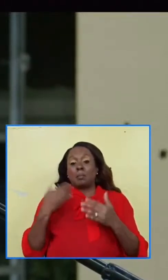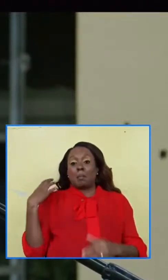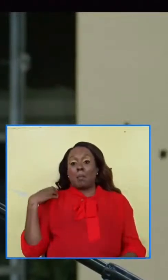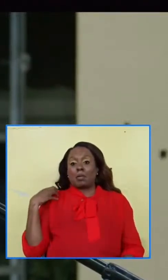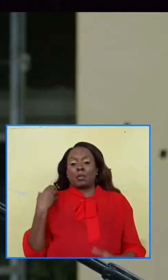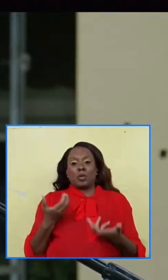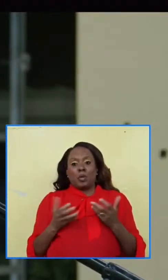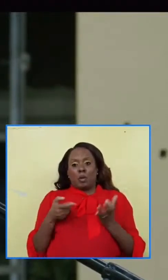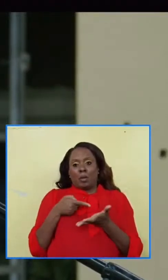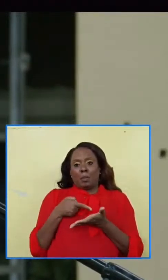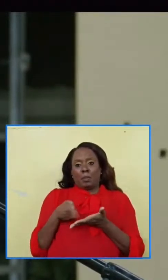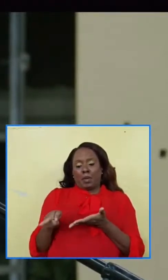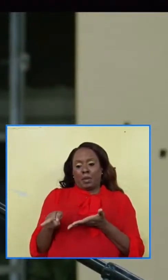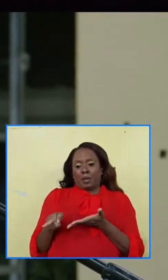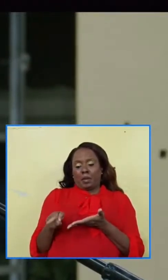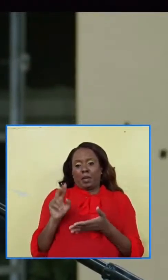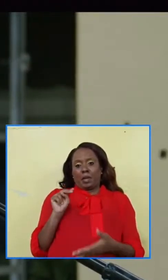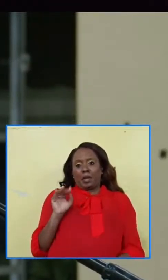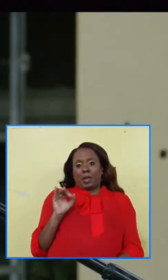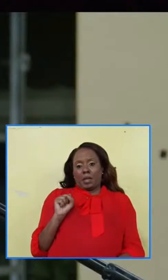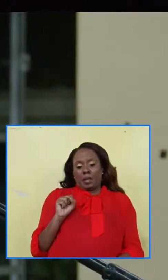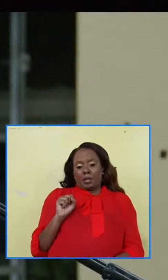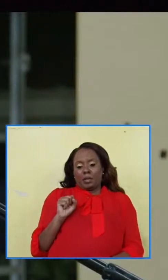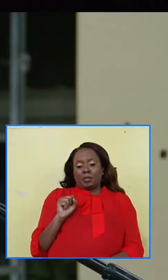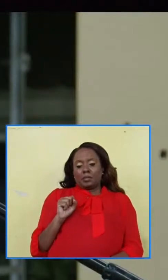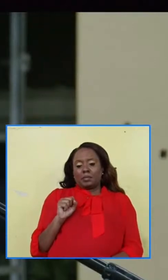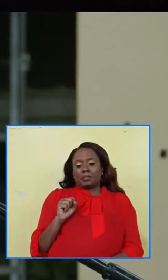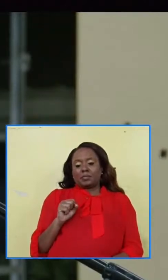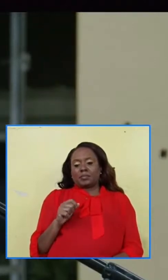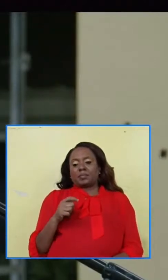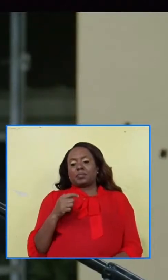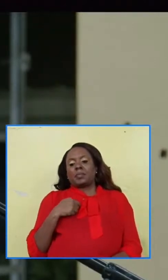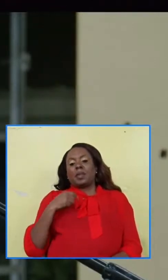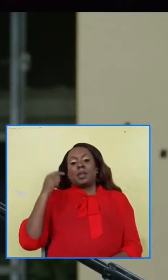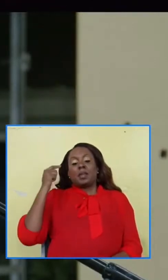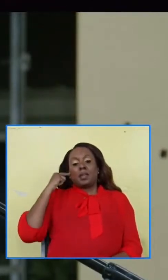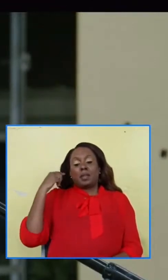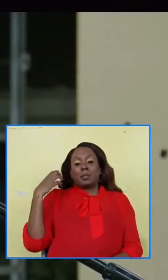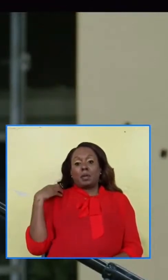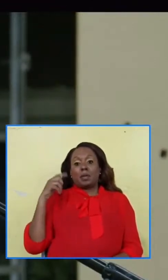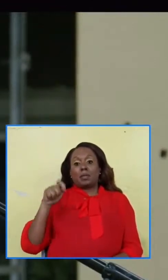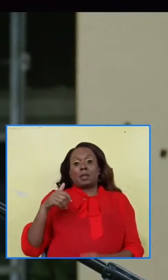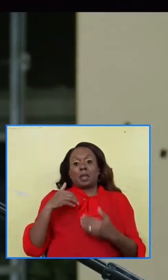I think that the employer should get a percentage cut on the contribution,